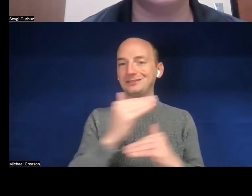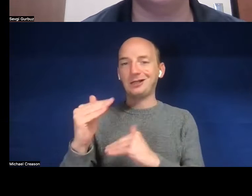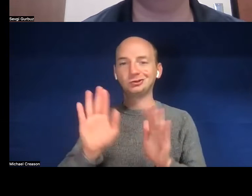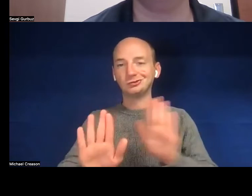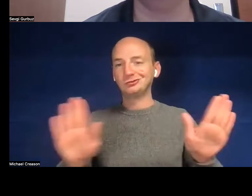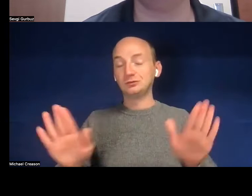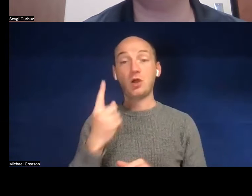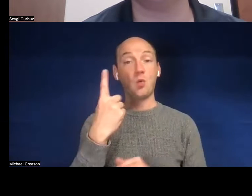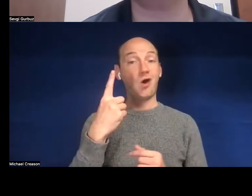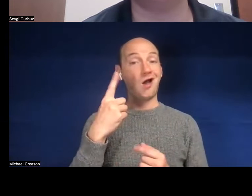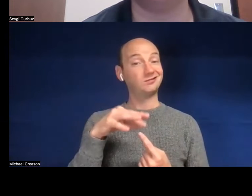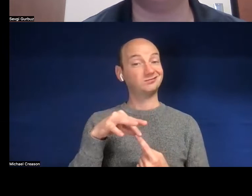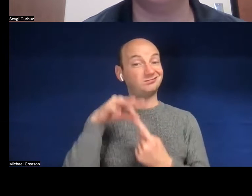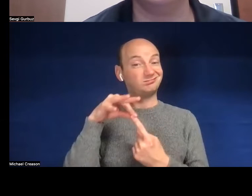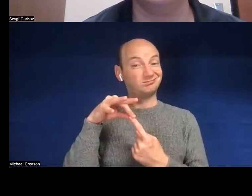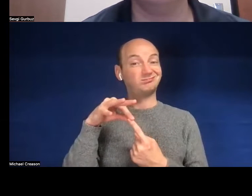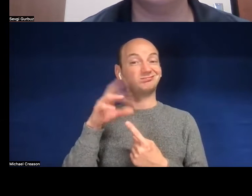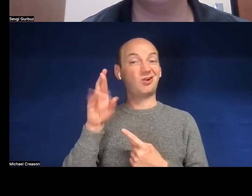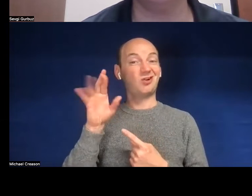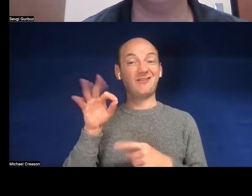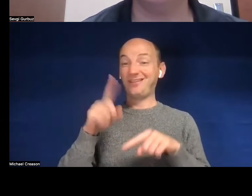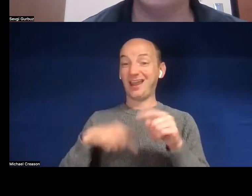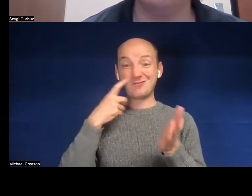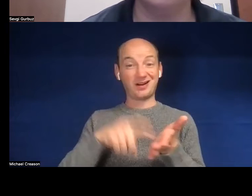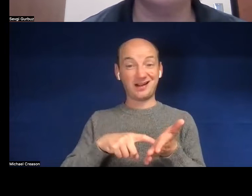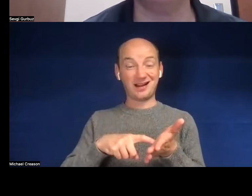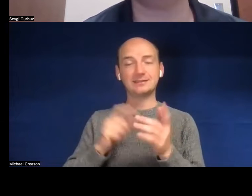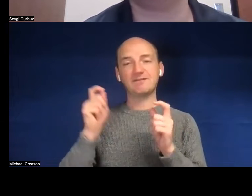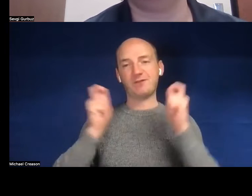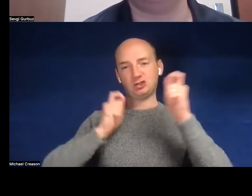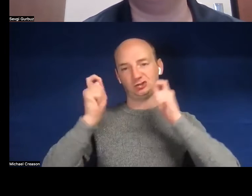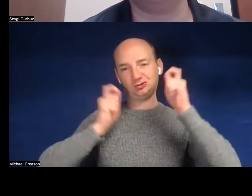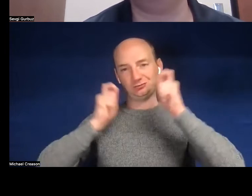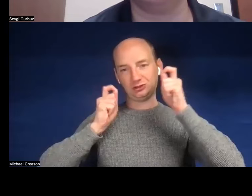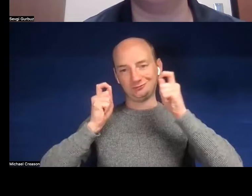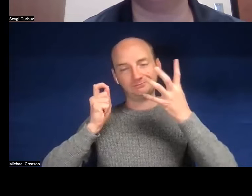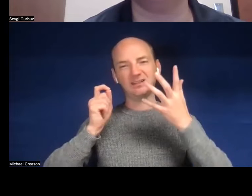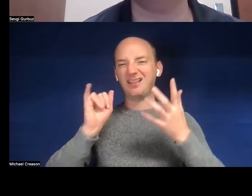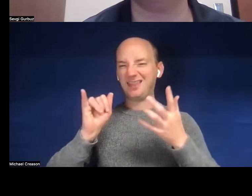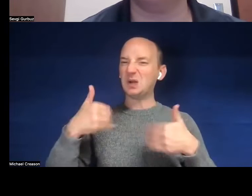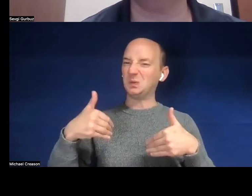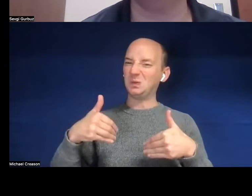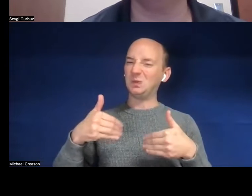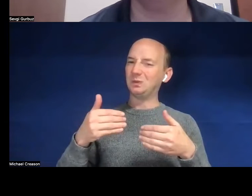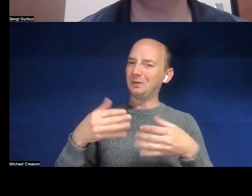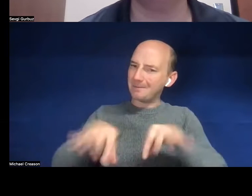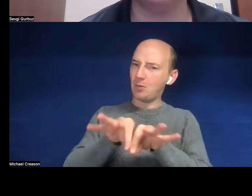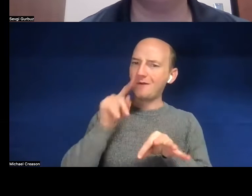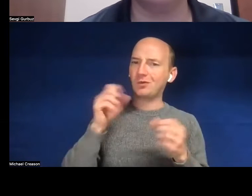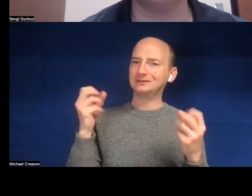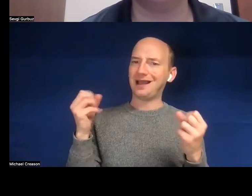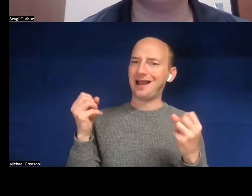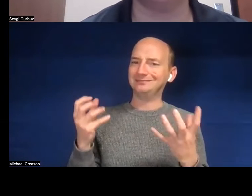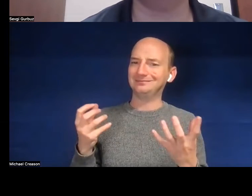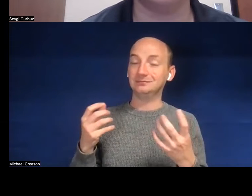cannot perceive facial expressions. This is significant when we talk about sign language, because there are a lot of